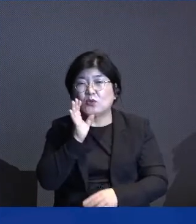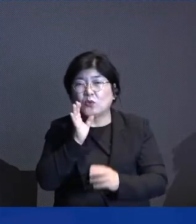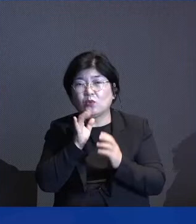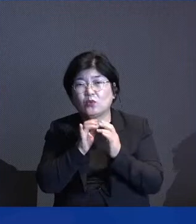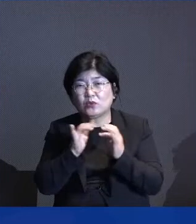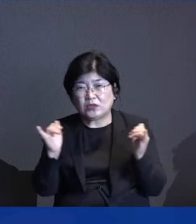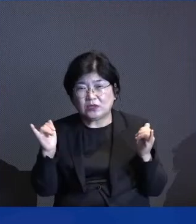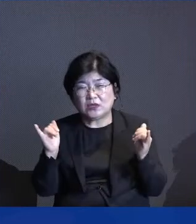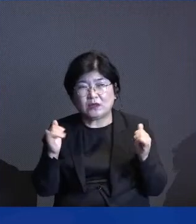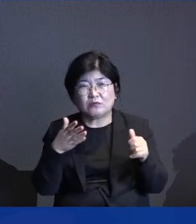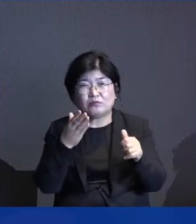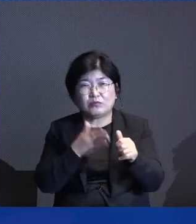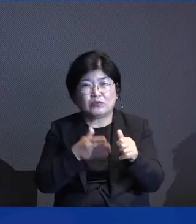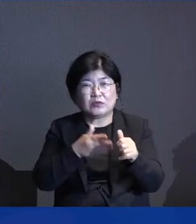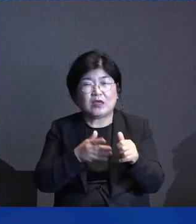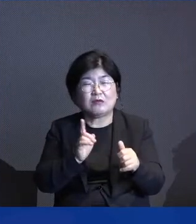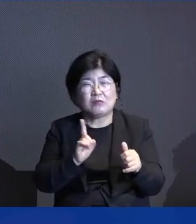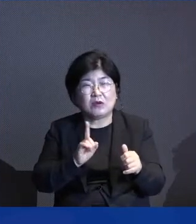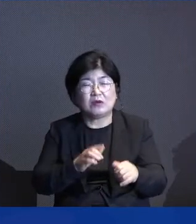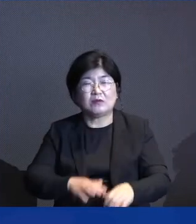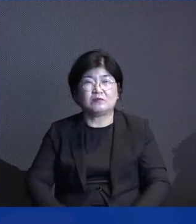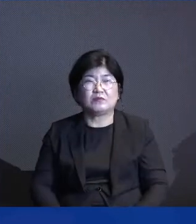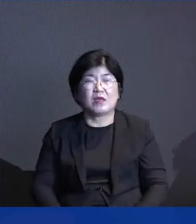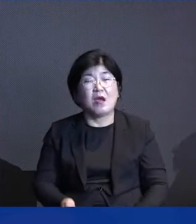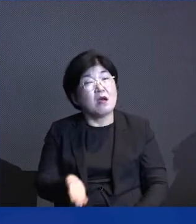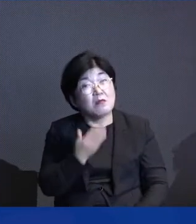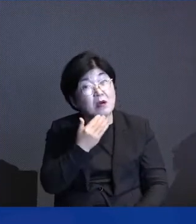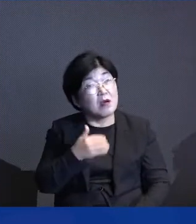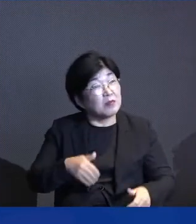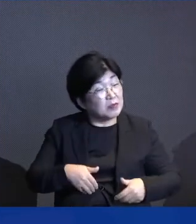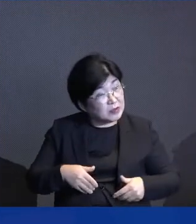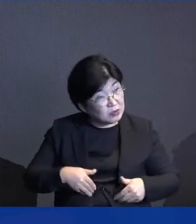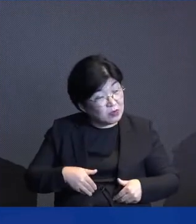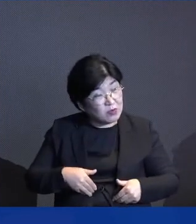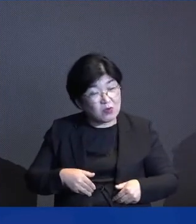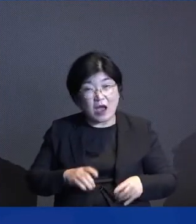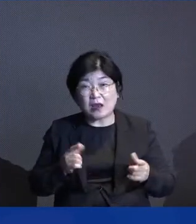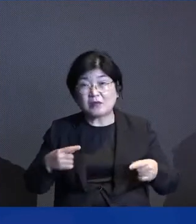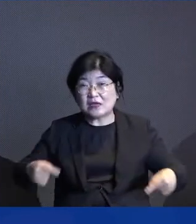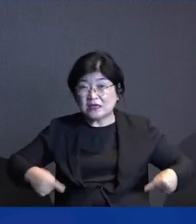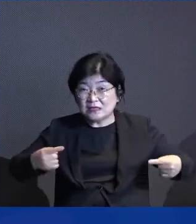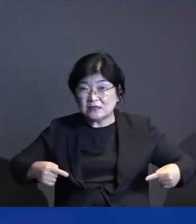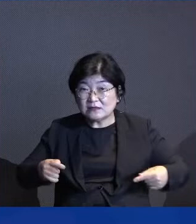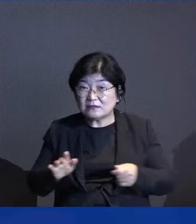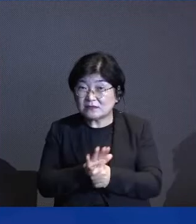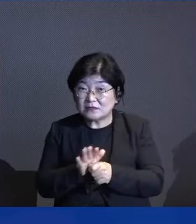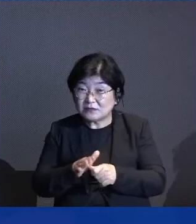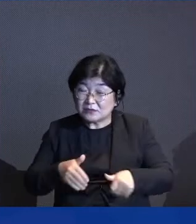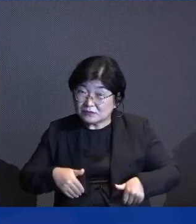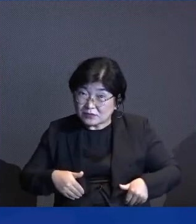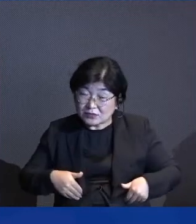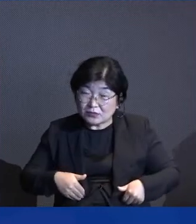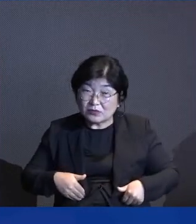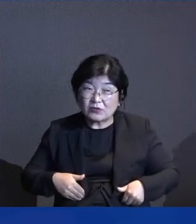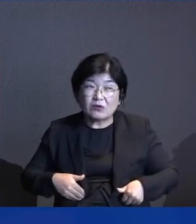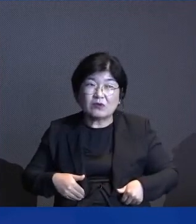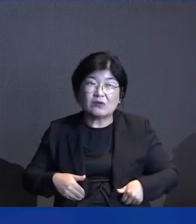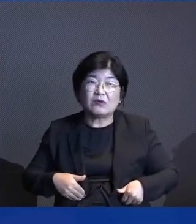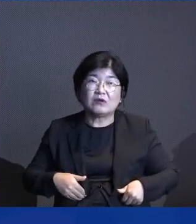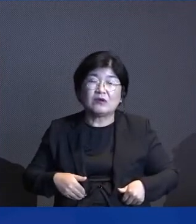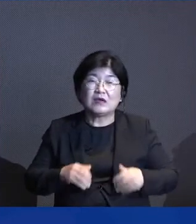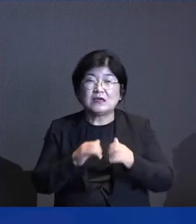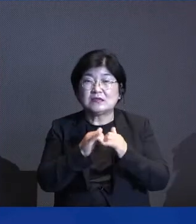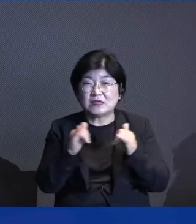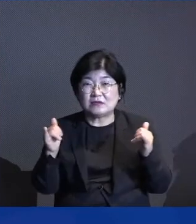Meals on Wheels types of services and asking them how they feel using the traffic